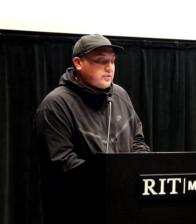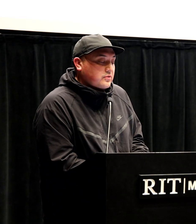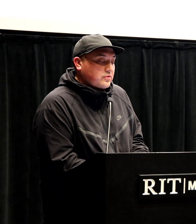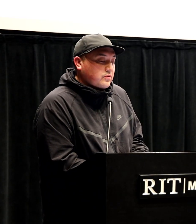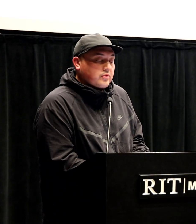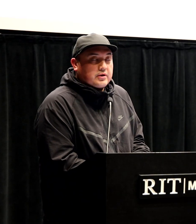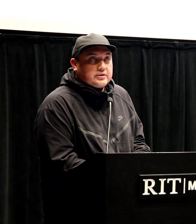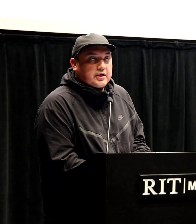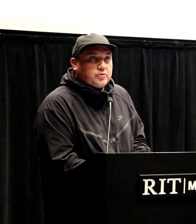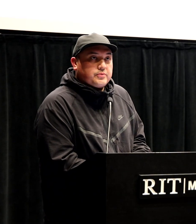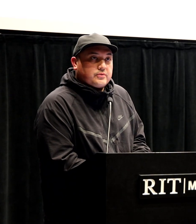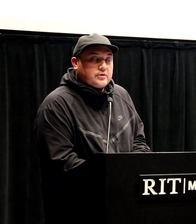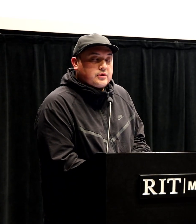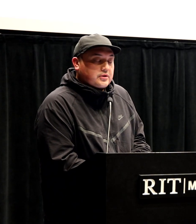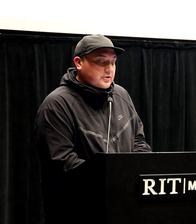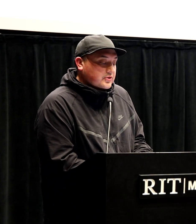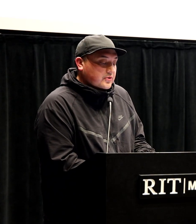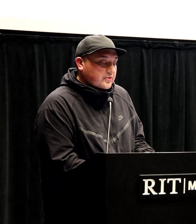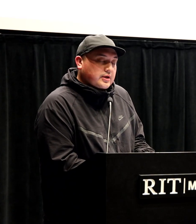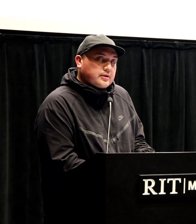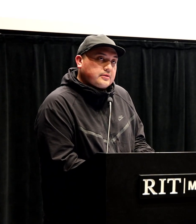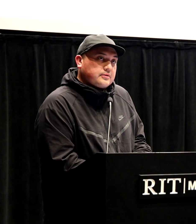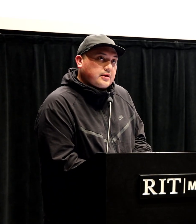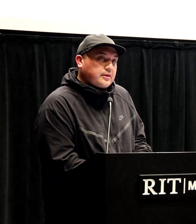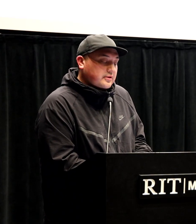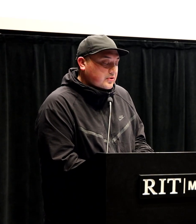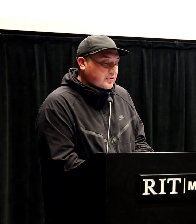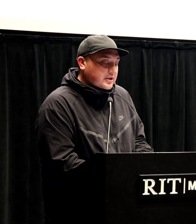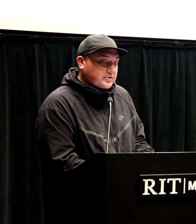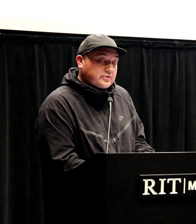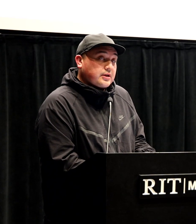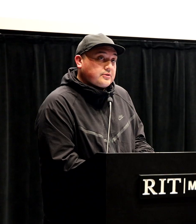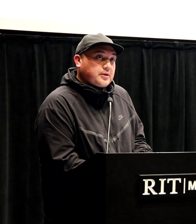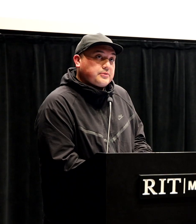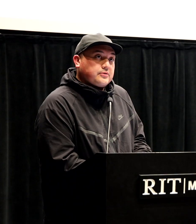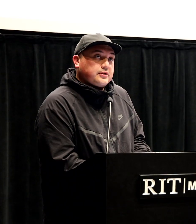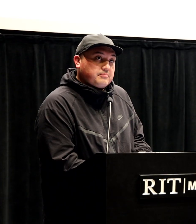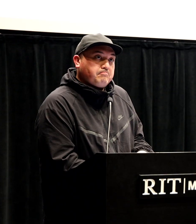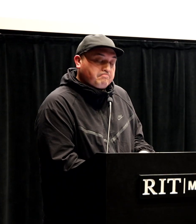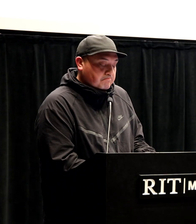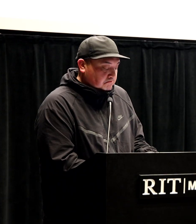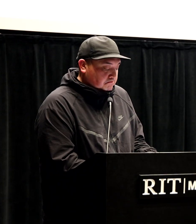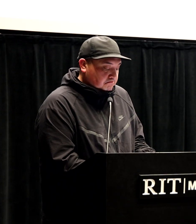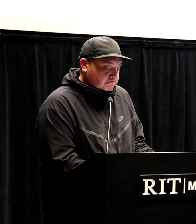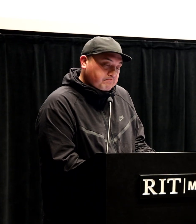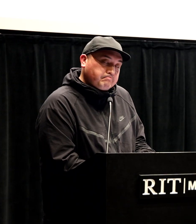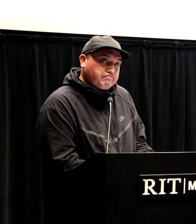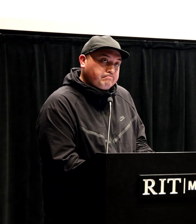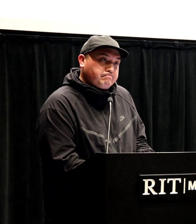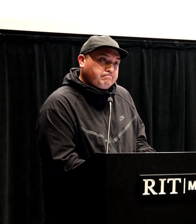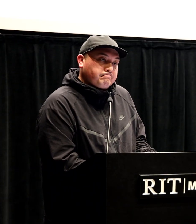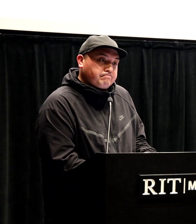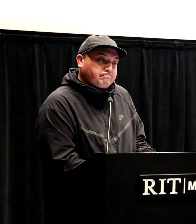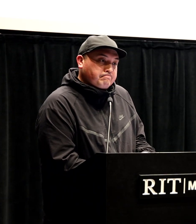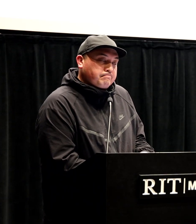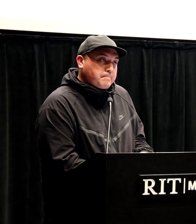and who I wanted to help. So yeah, I think the short answer is yes, absolutely.